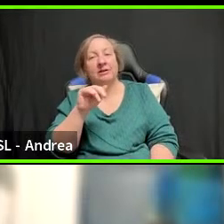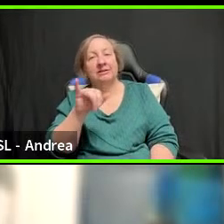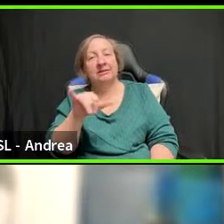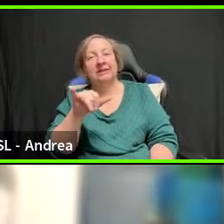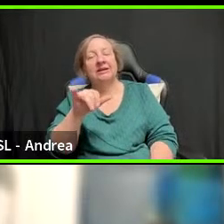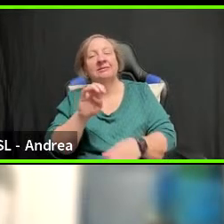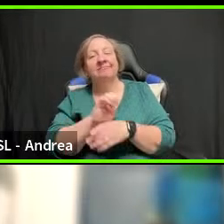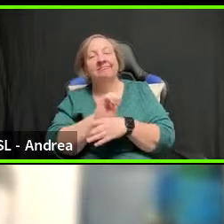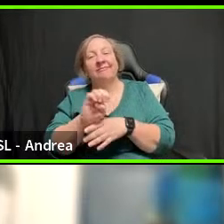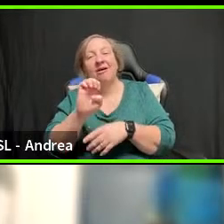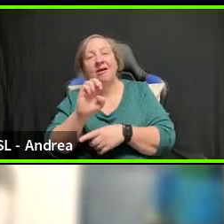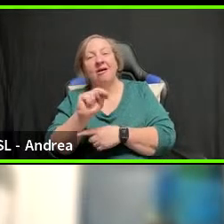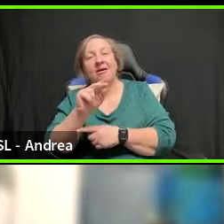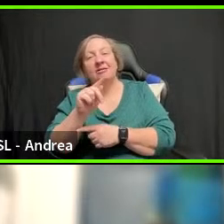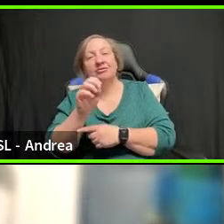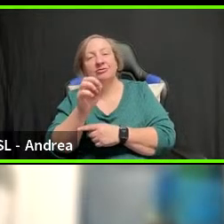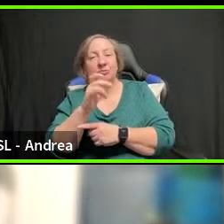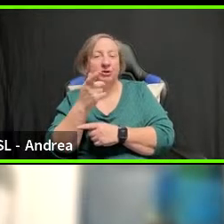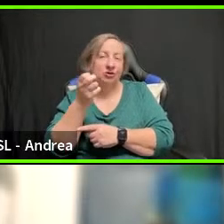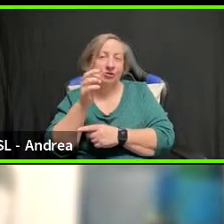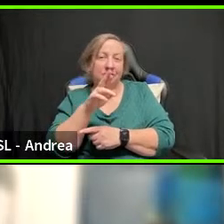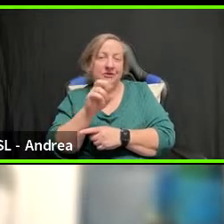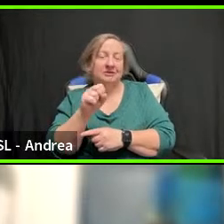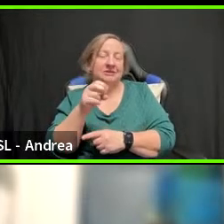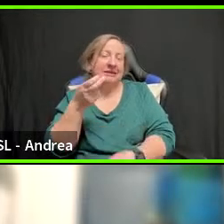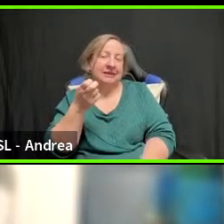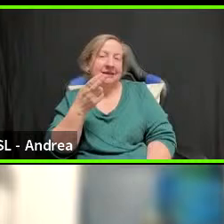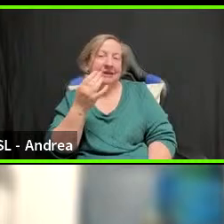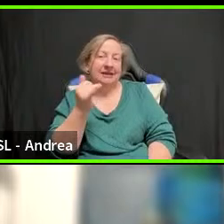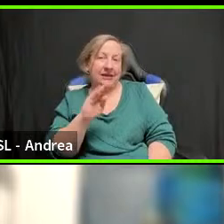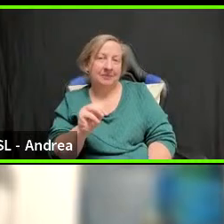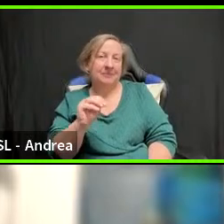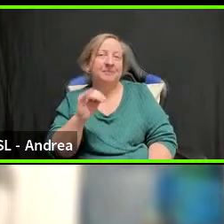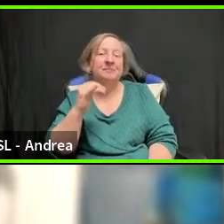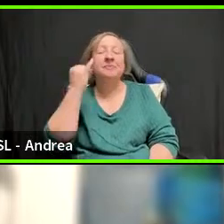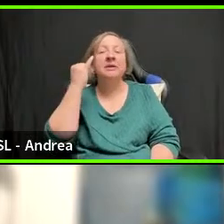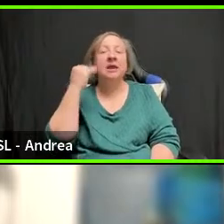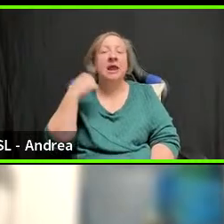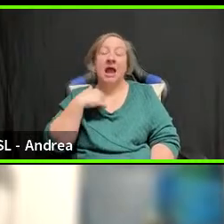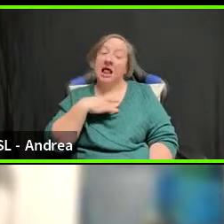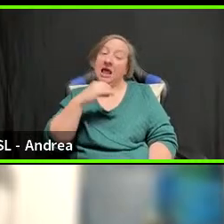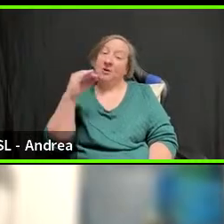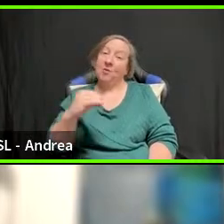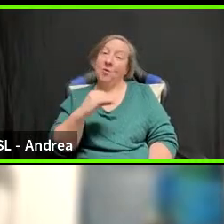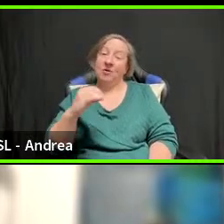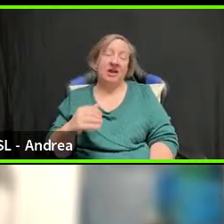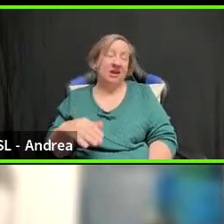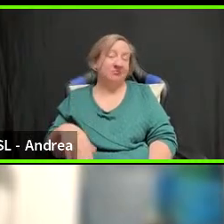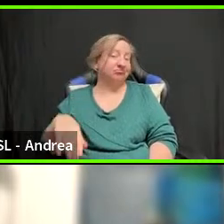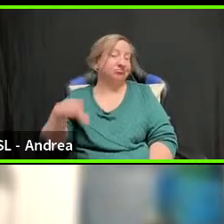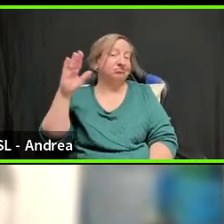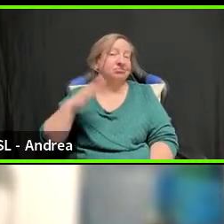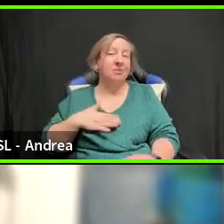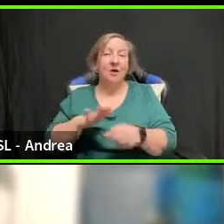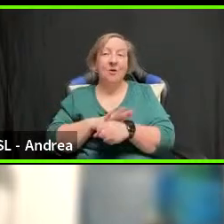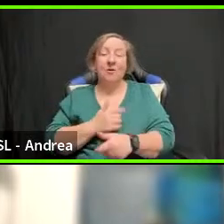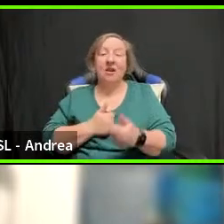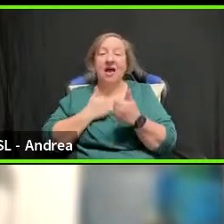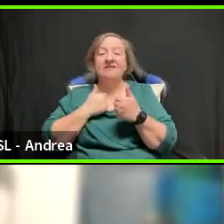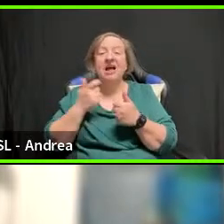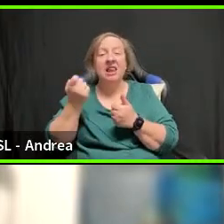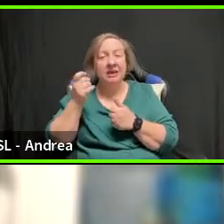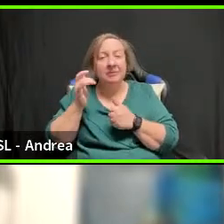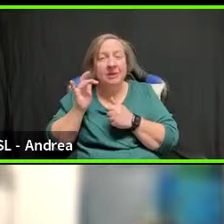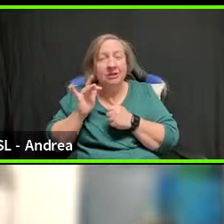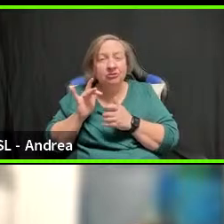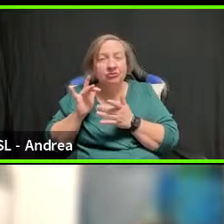he, him pronouns. And I think if I like Oregon. I've been here all my life. I've traveled a little bit, and I